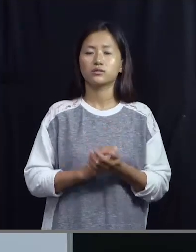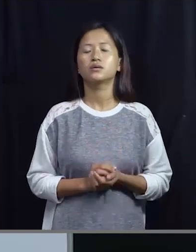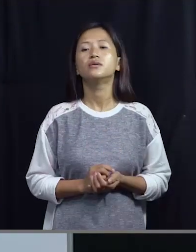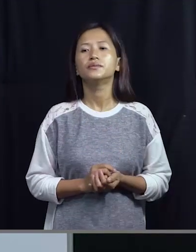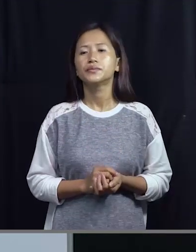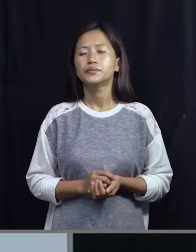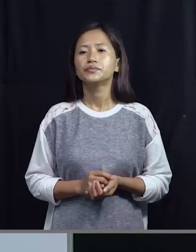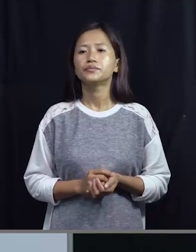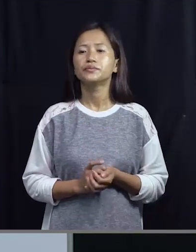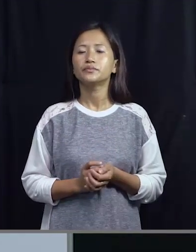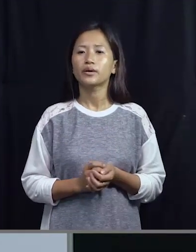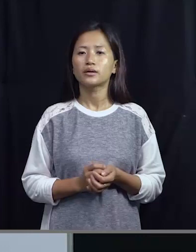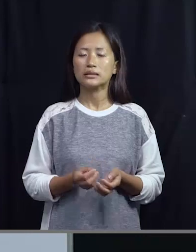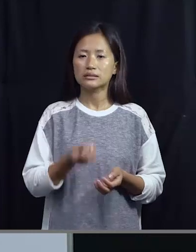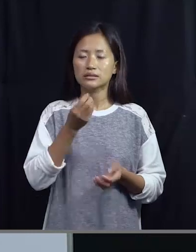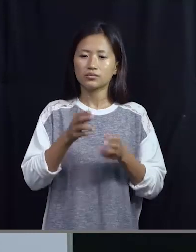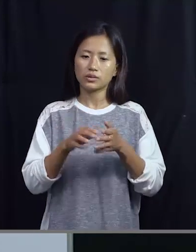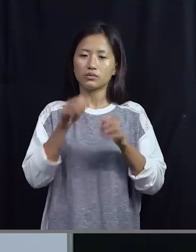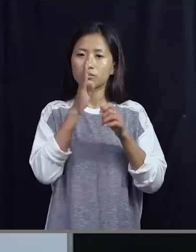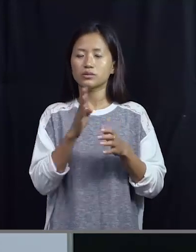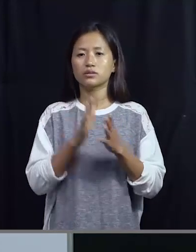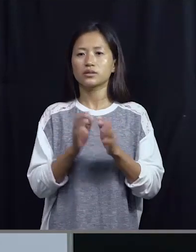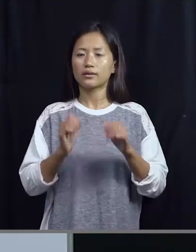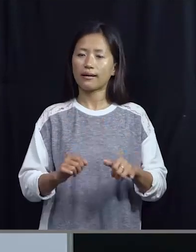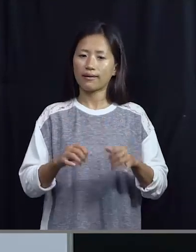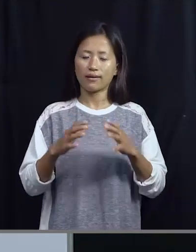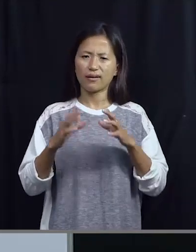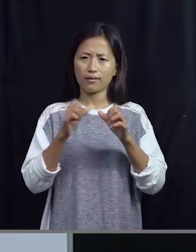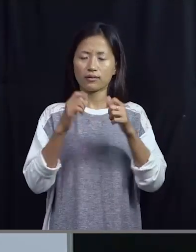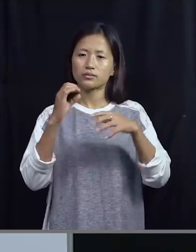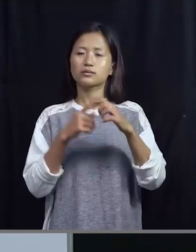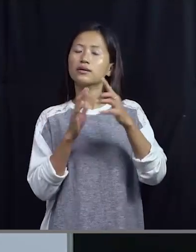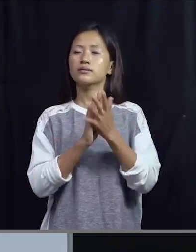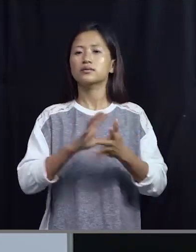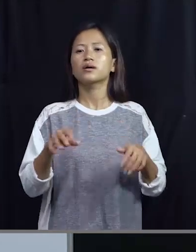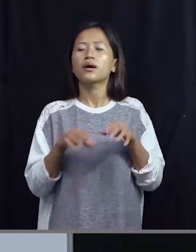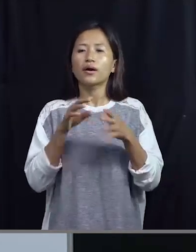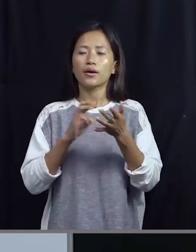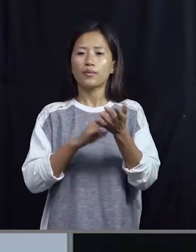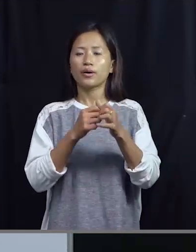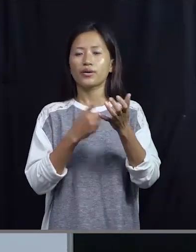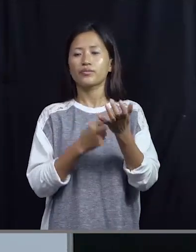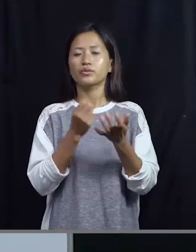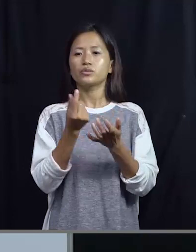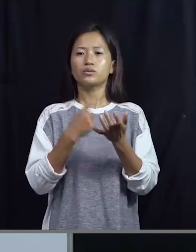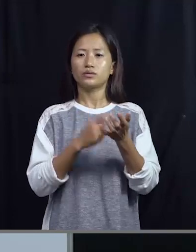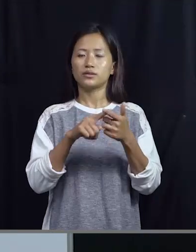fields? Because it can act as a manure, remember that. So see, a waste product